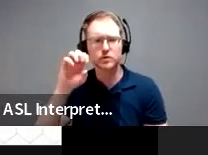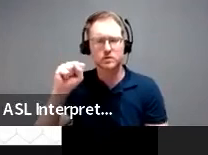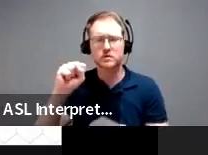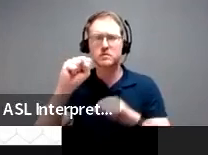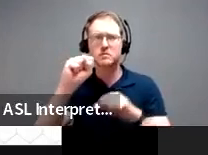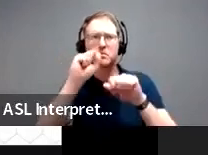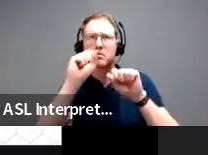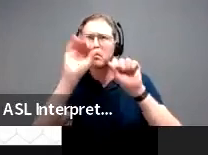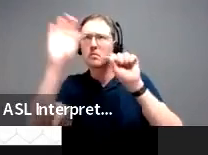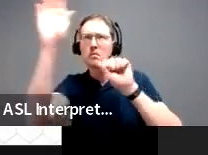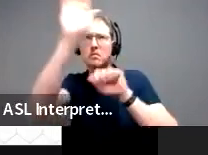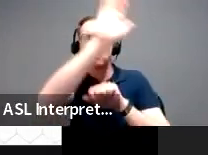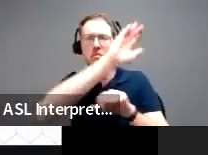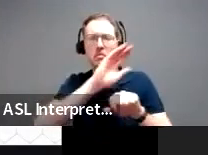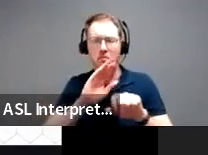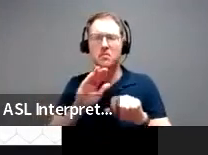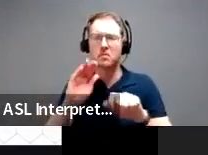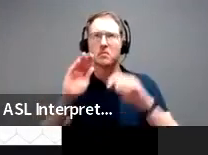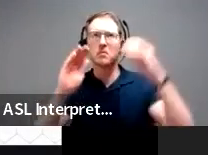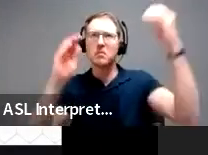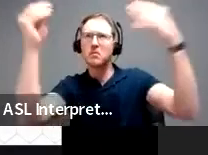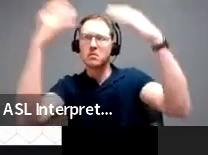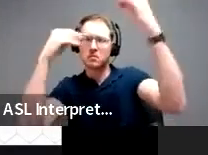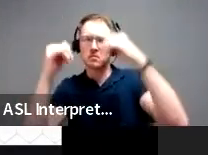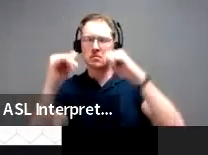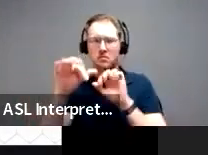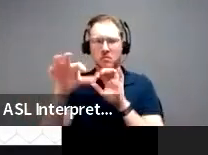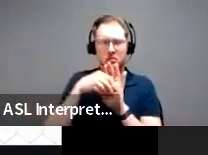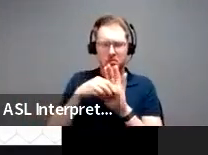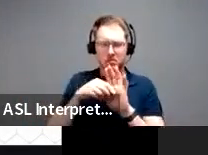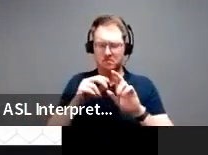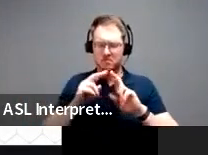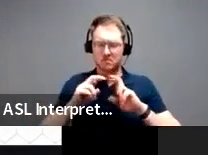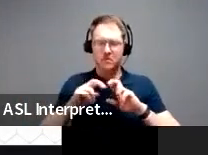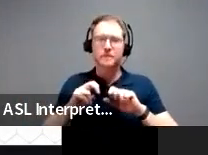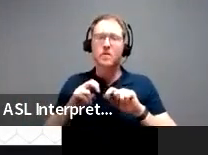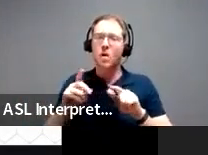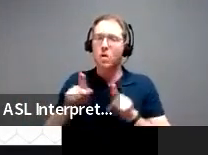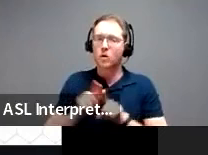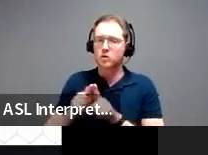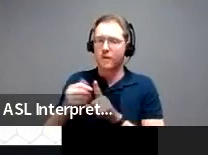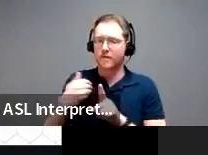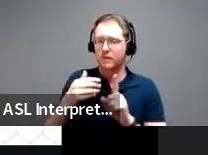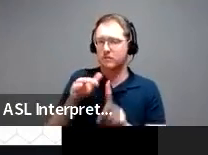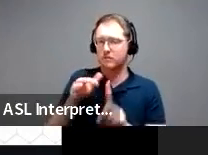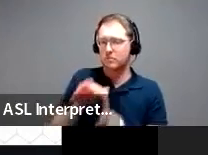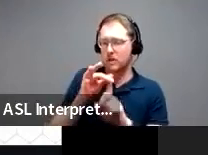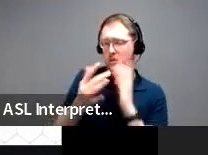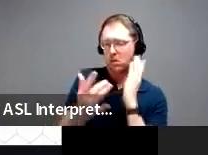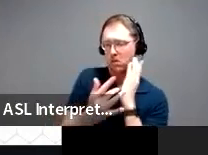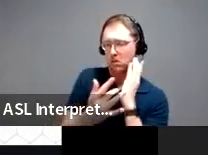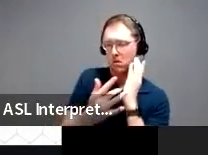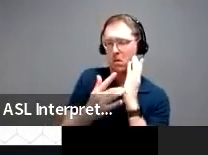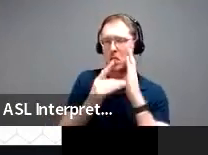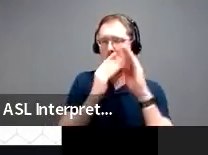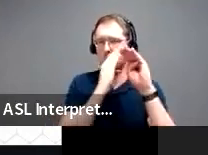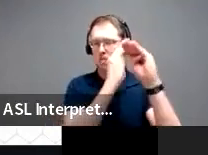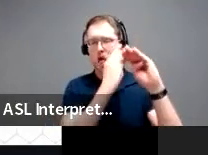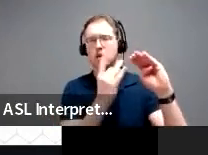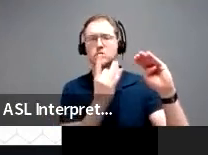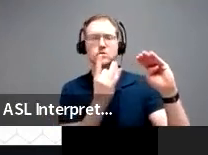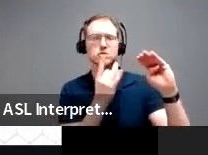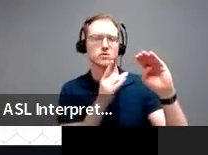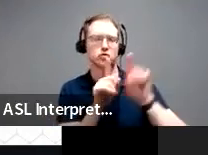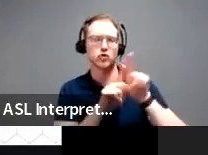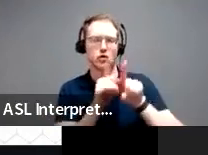universe. And this telescope also has some specialized instruments to, believe it or not, block out starlight. One of